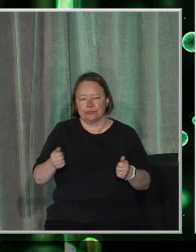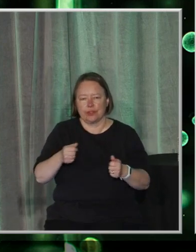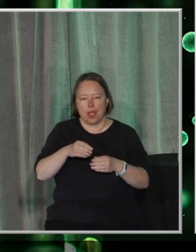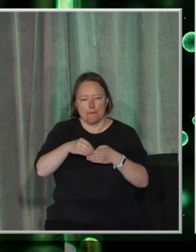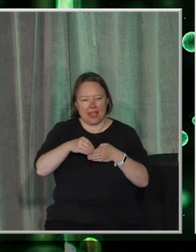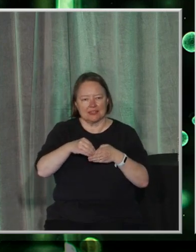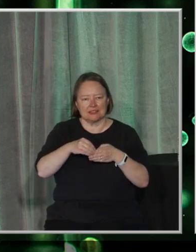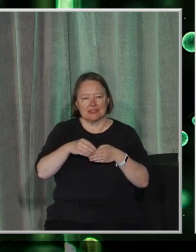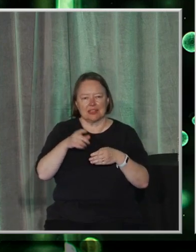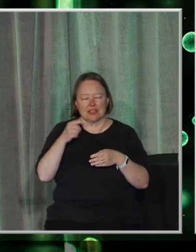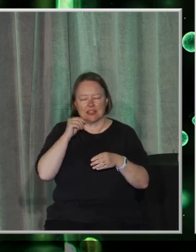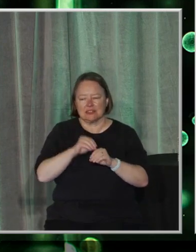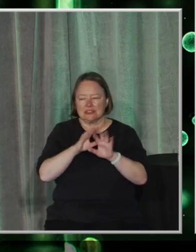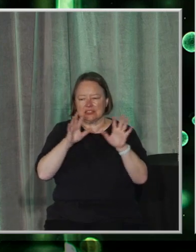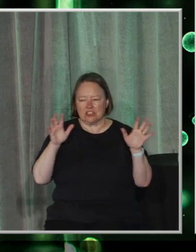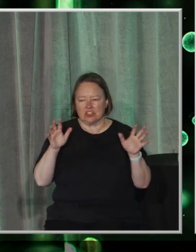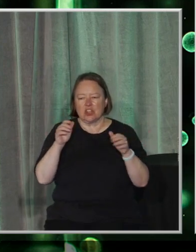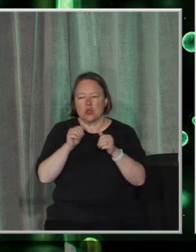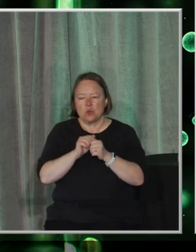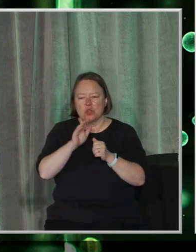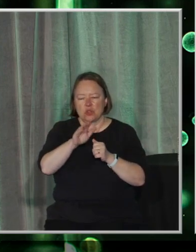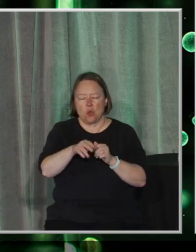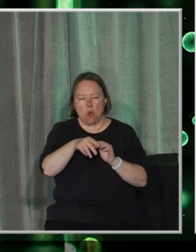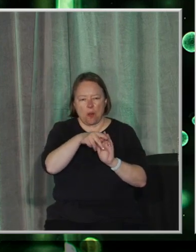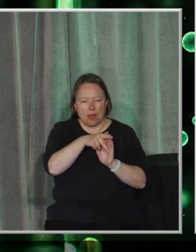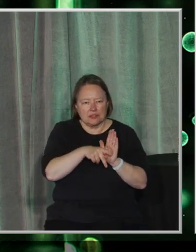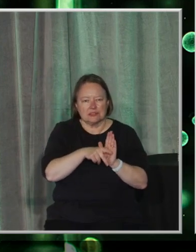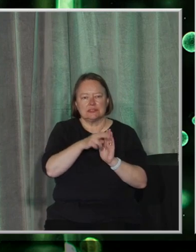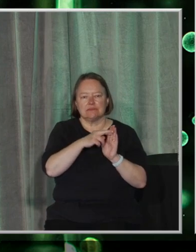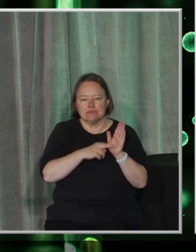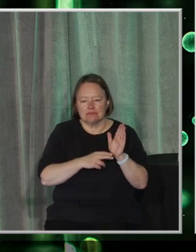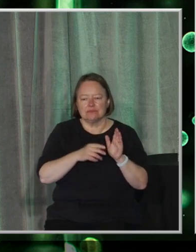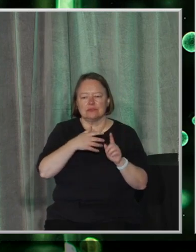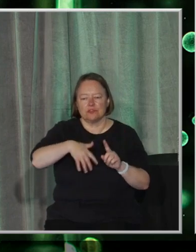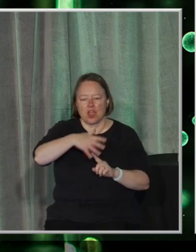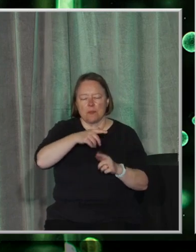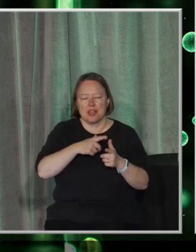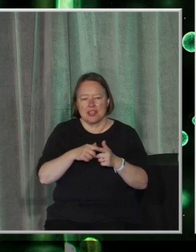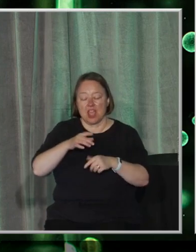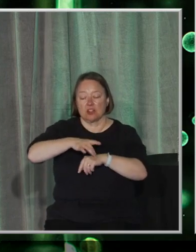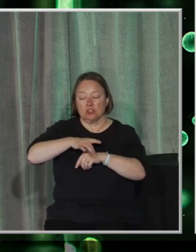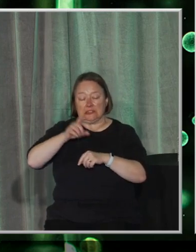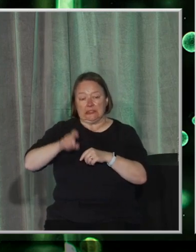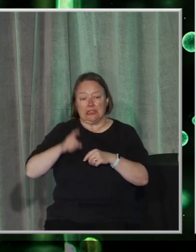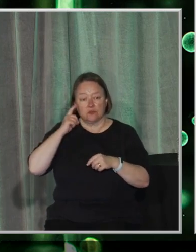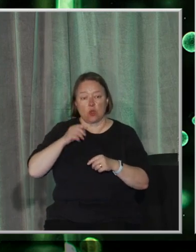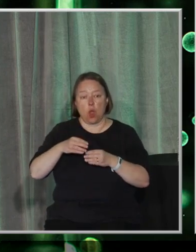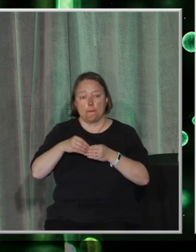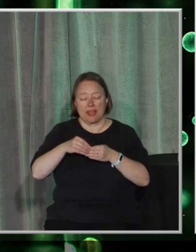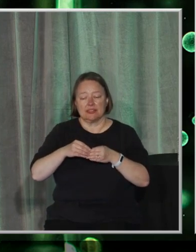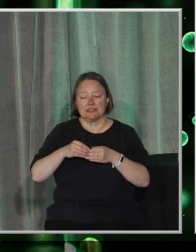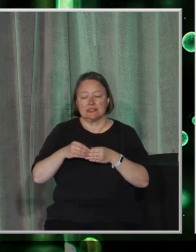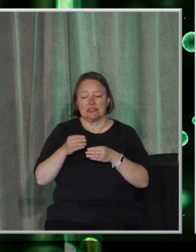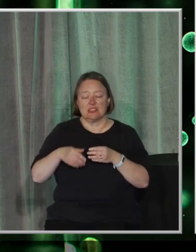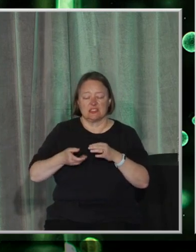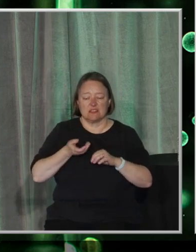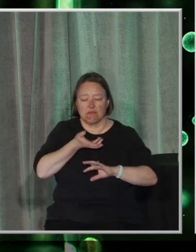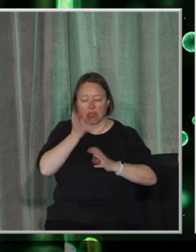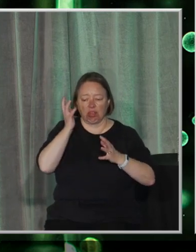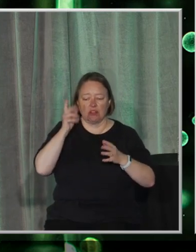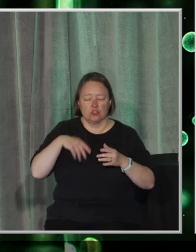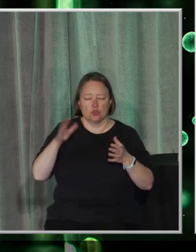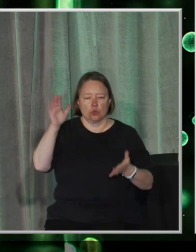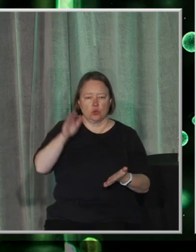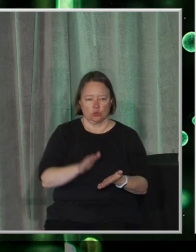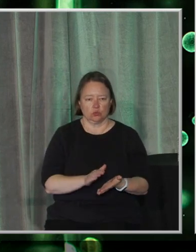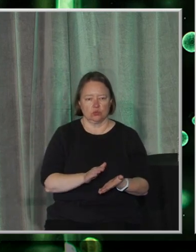signal that is necessary, both in terms of your policy environment as well as the global need to reduce plastics pollution. That was